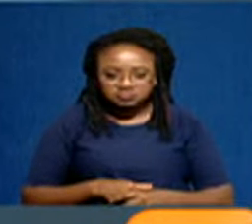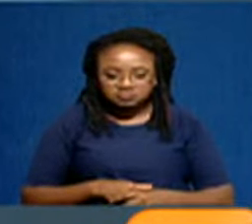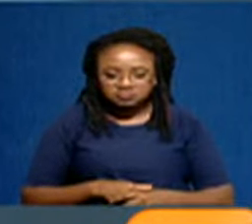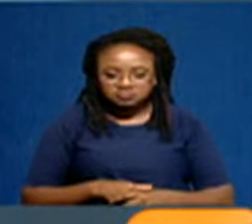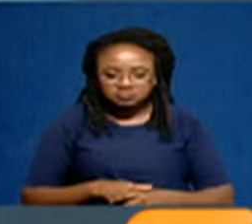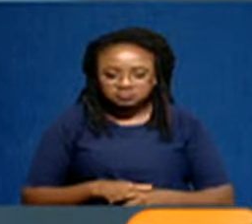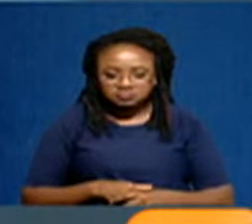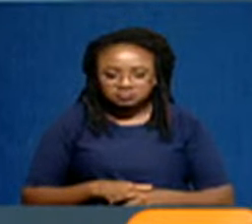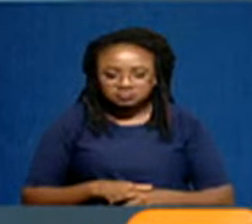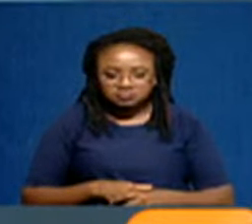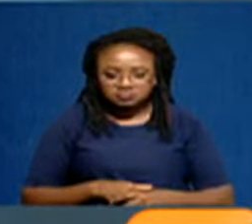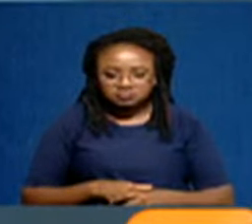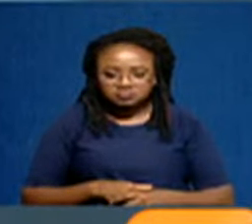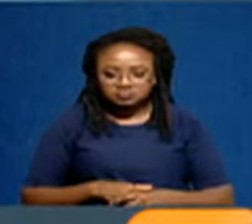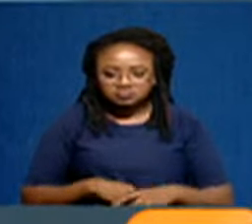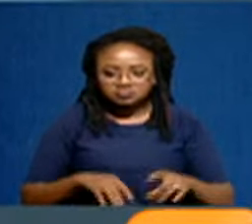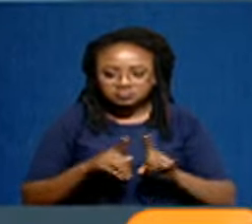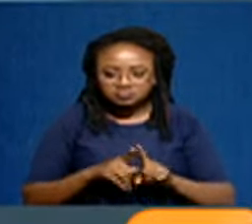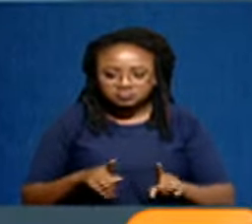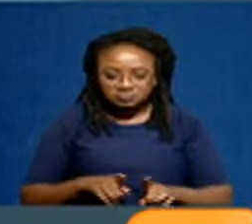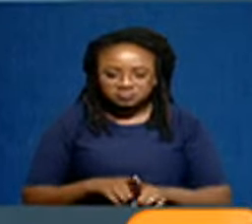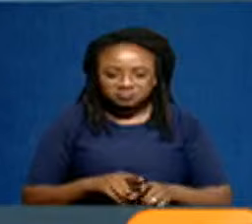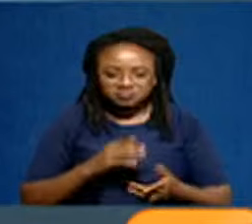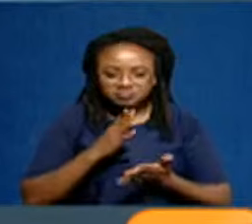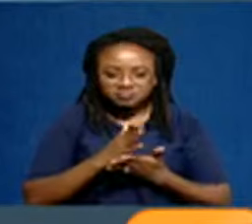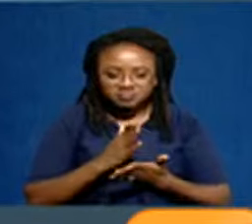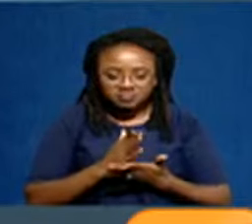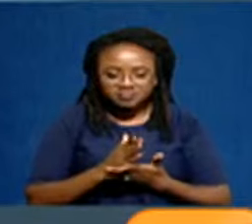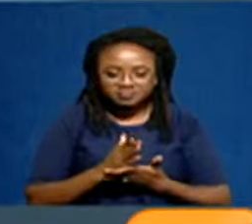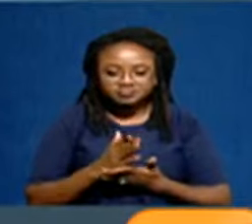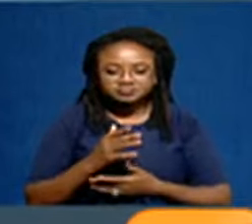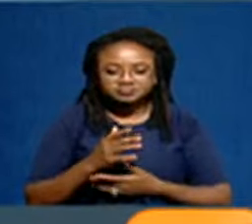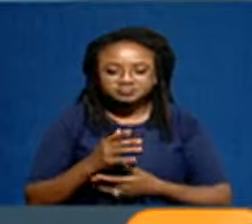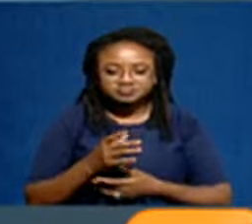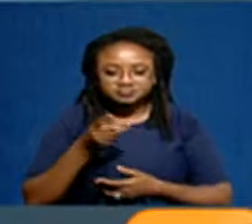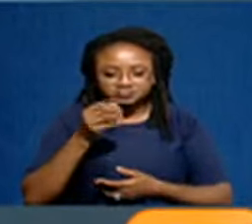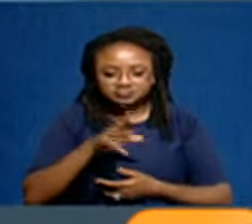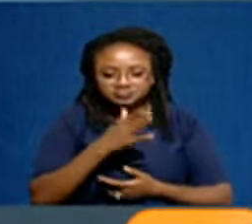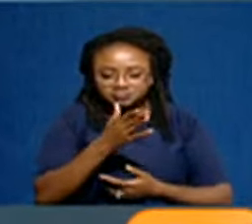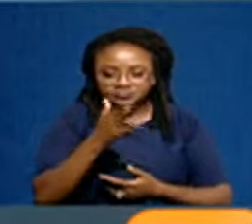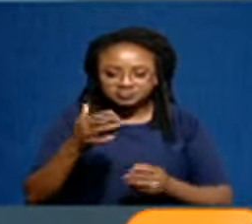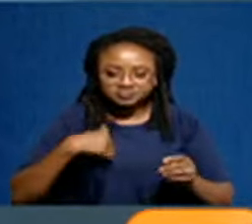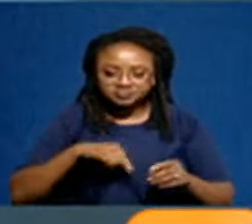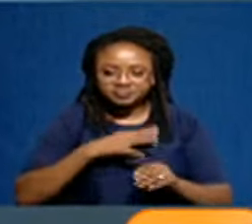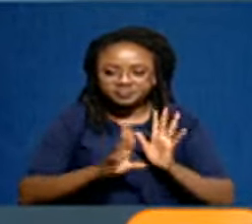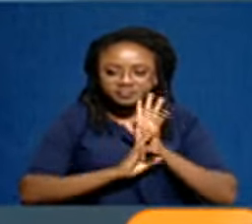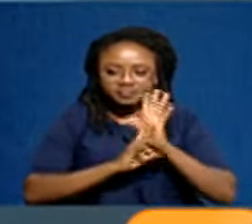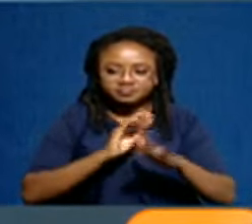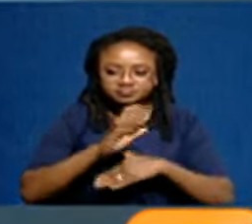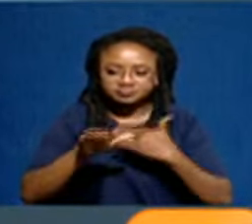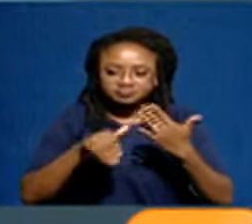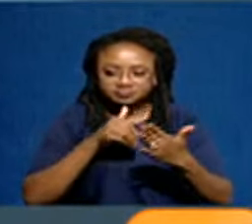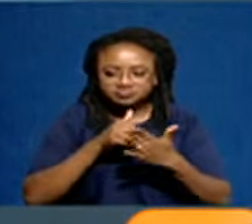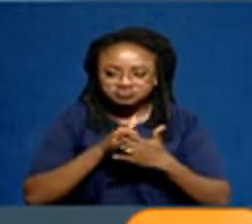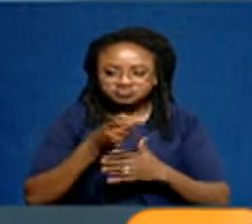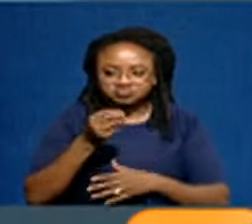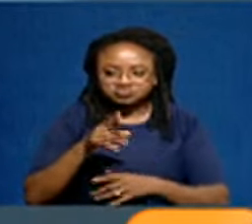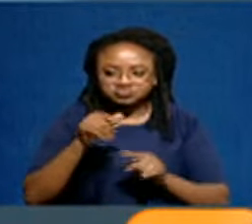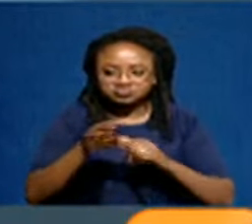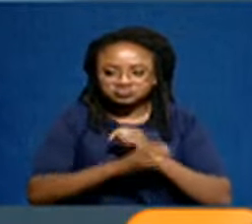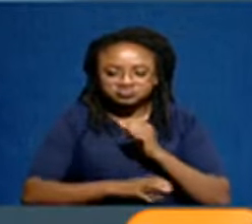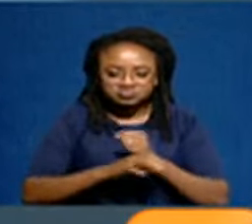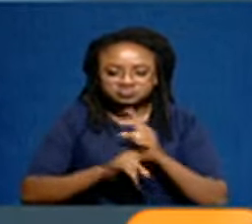keep on saying, as much as we have a doctors' union that is representing all doctors in the whole country. Yeah. The issue of